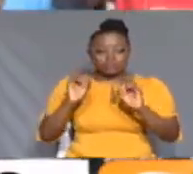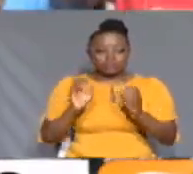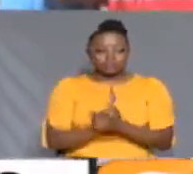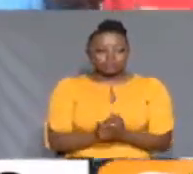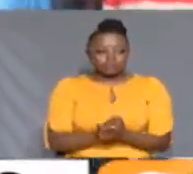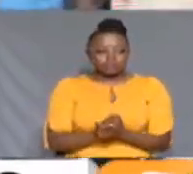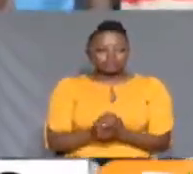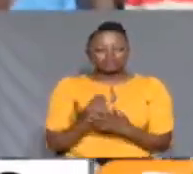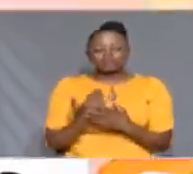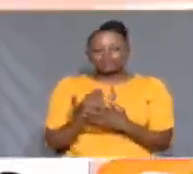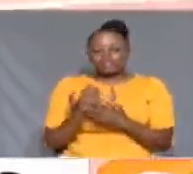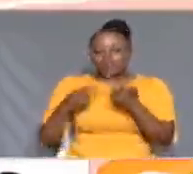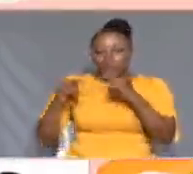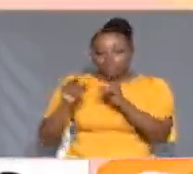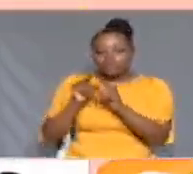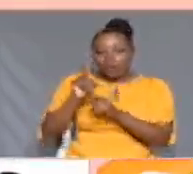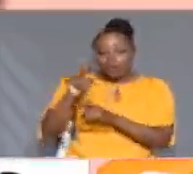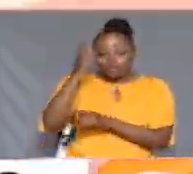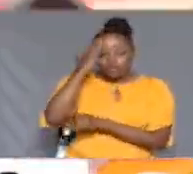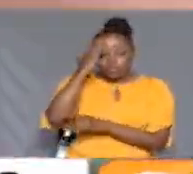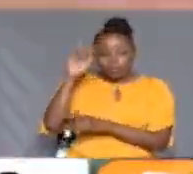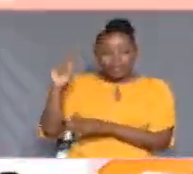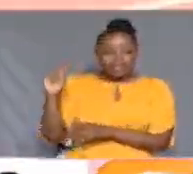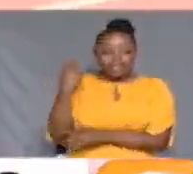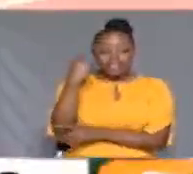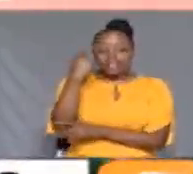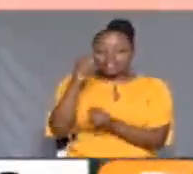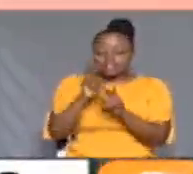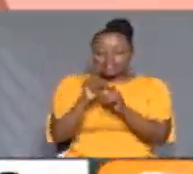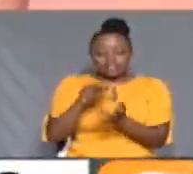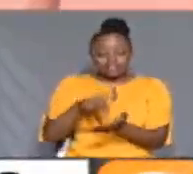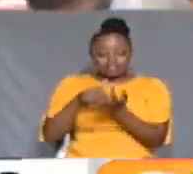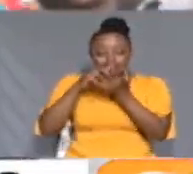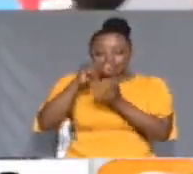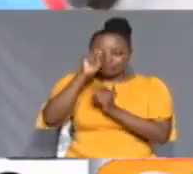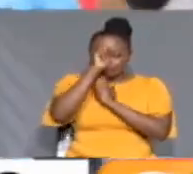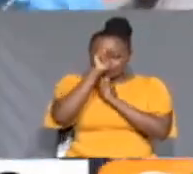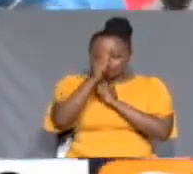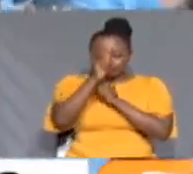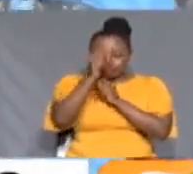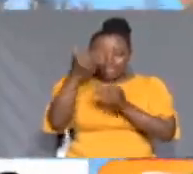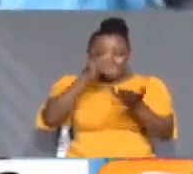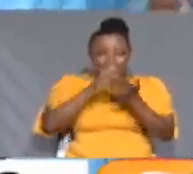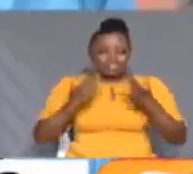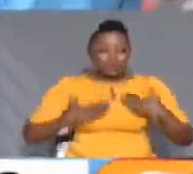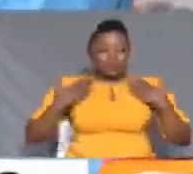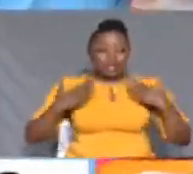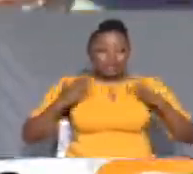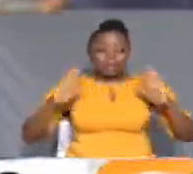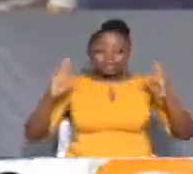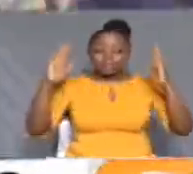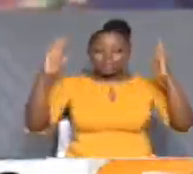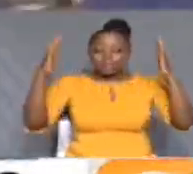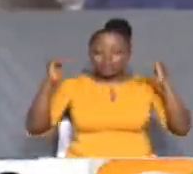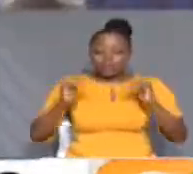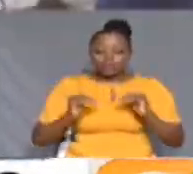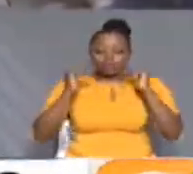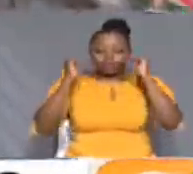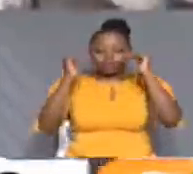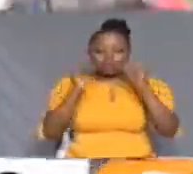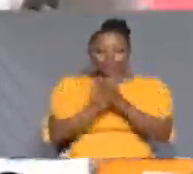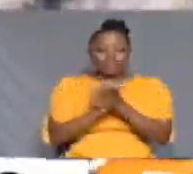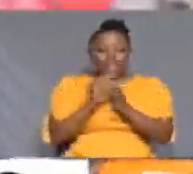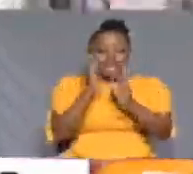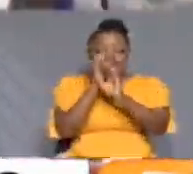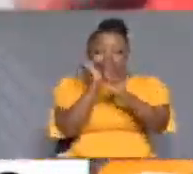Her lap of honor was one to remember. The Kenyans gave a standing ovation, delighted that once again they are celebrating a milestone. They could